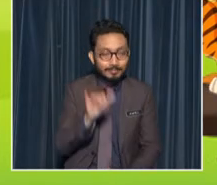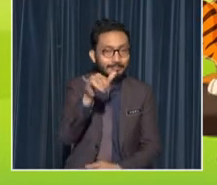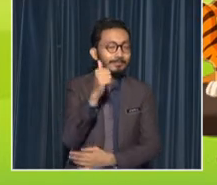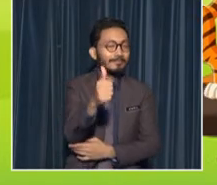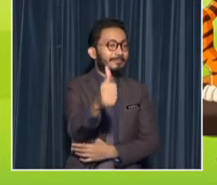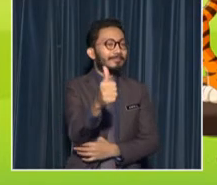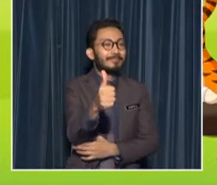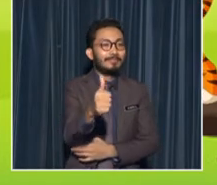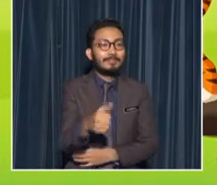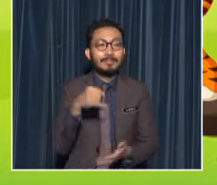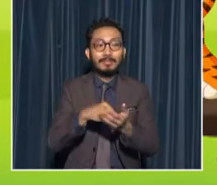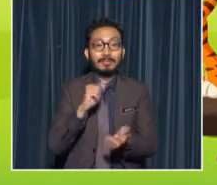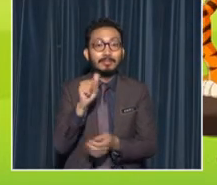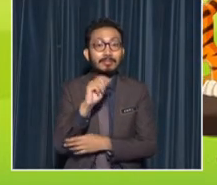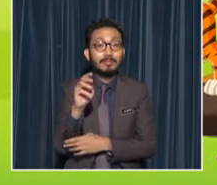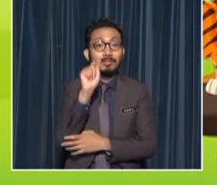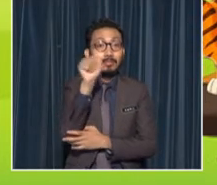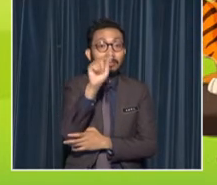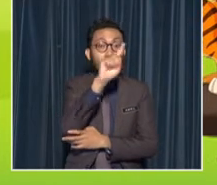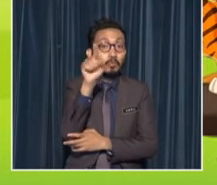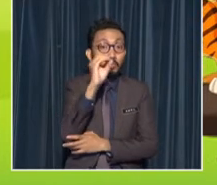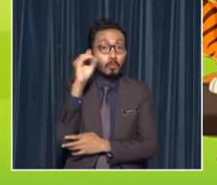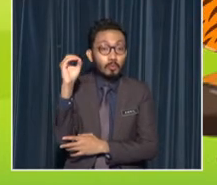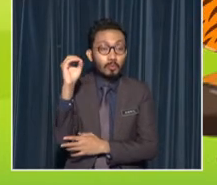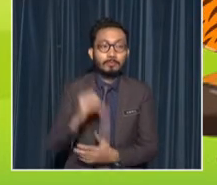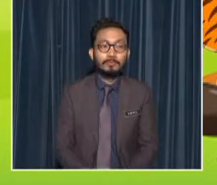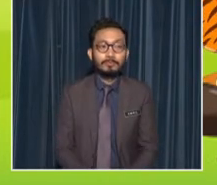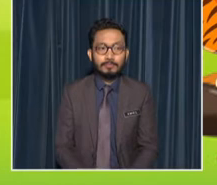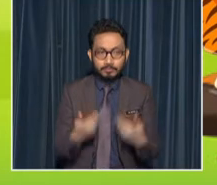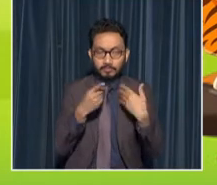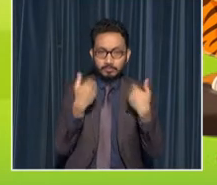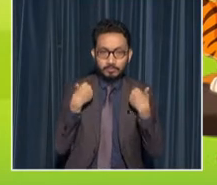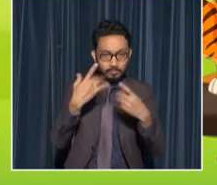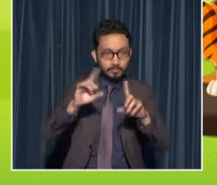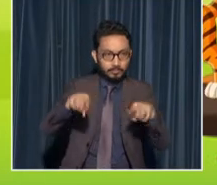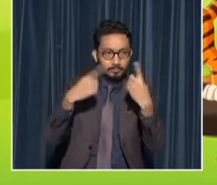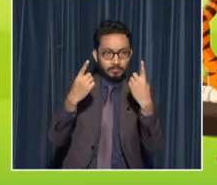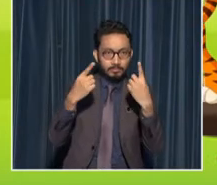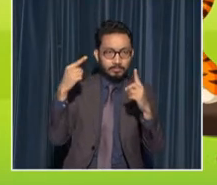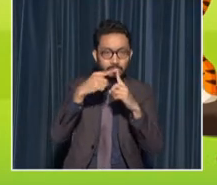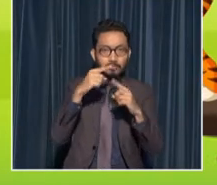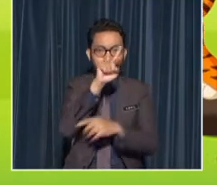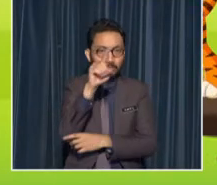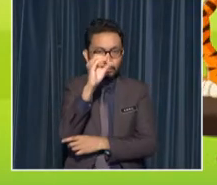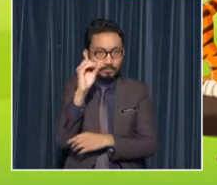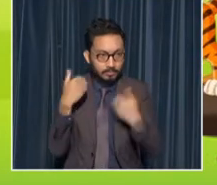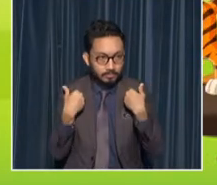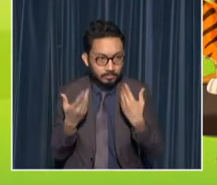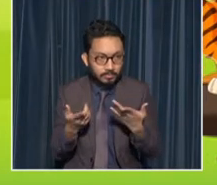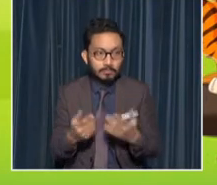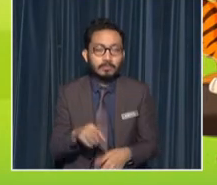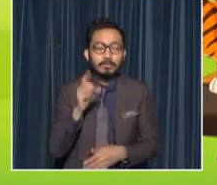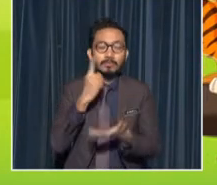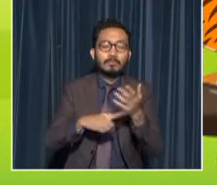Yes, good! It is a zoo. Have you ever been to the zoo? What can